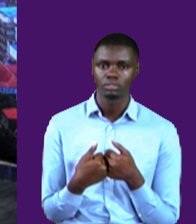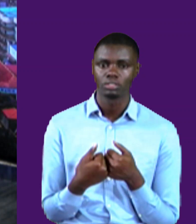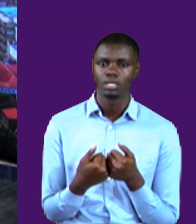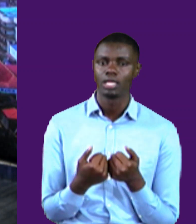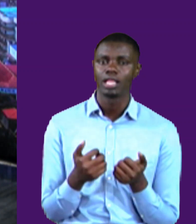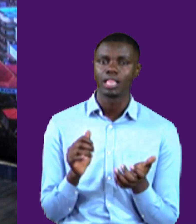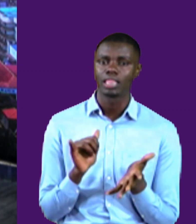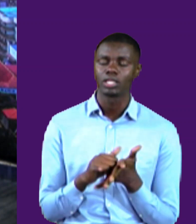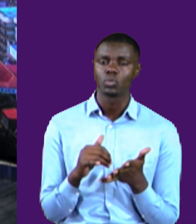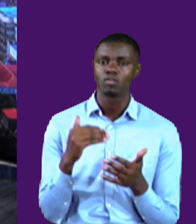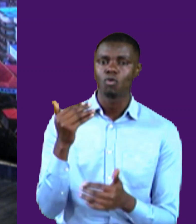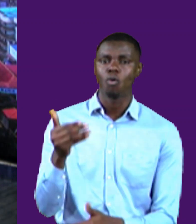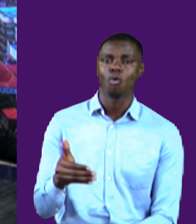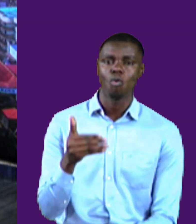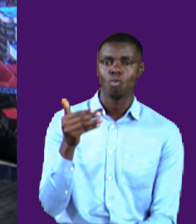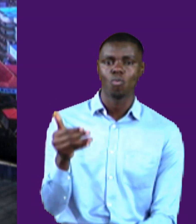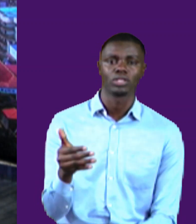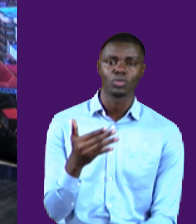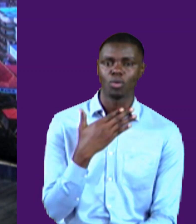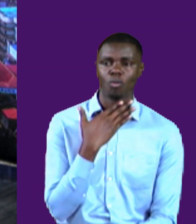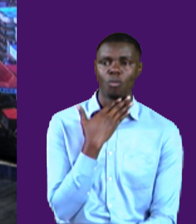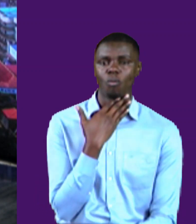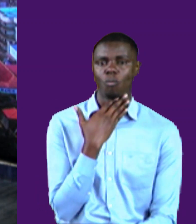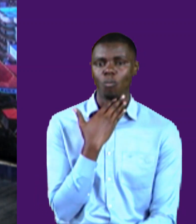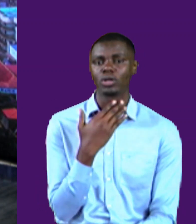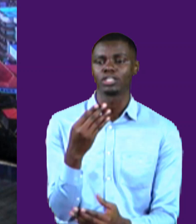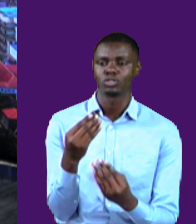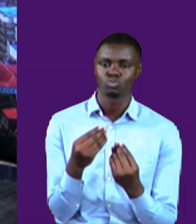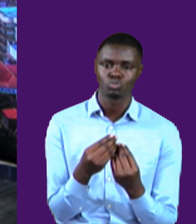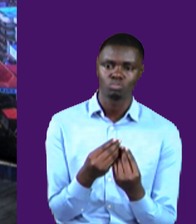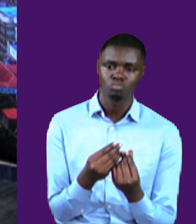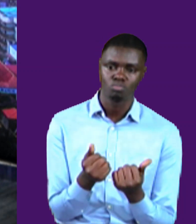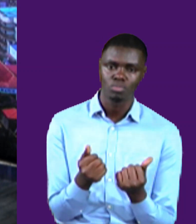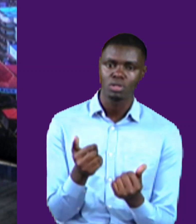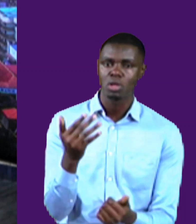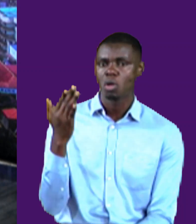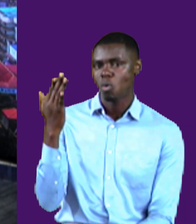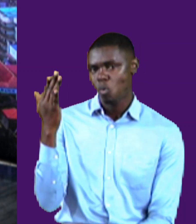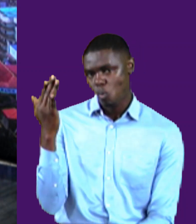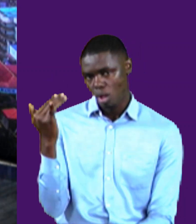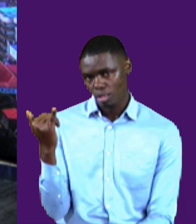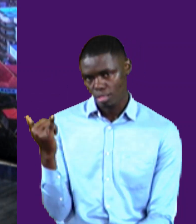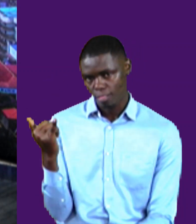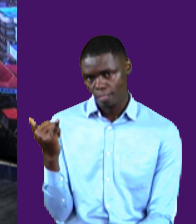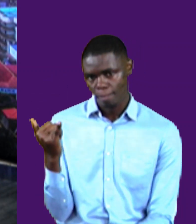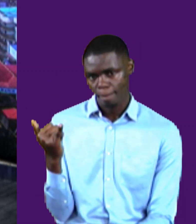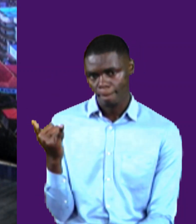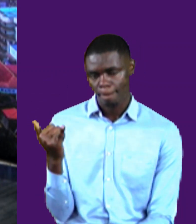we've always wanted to deal with, because